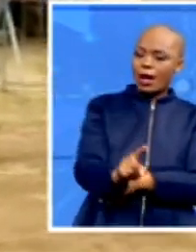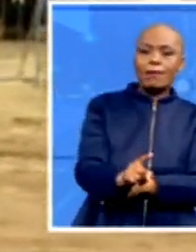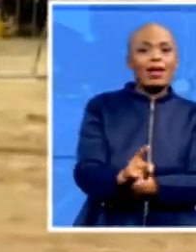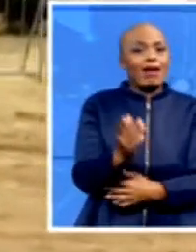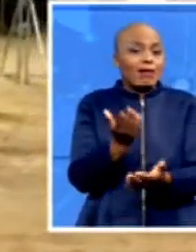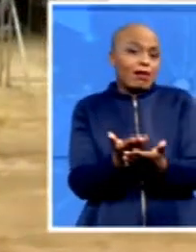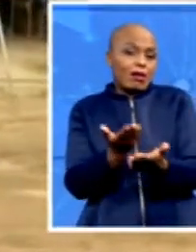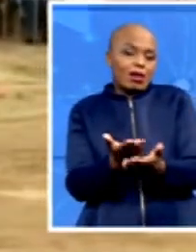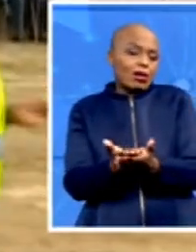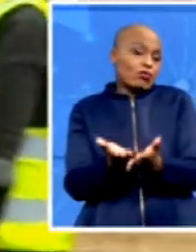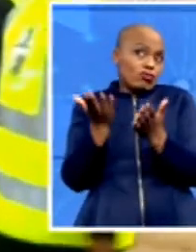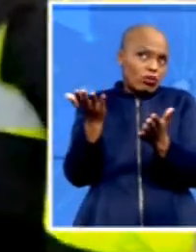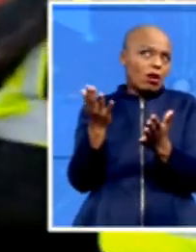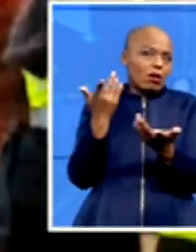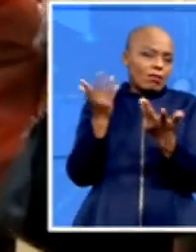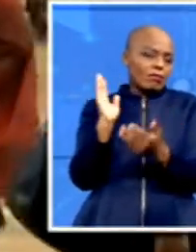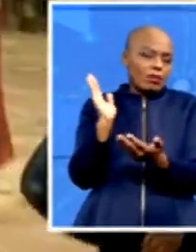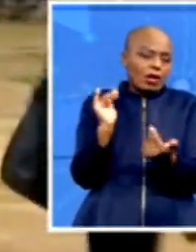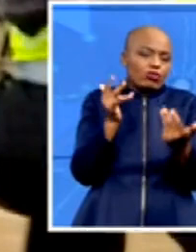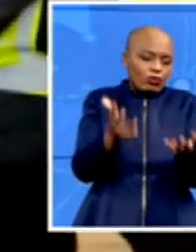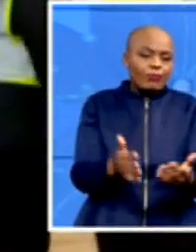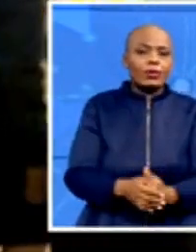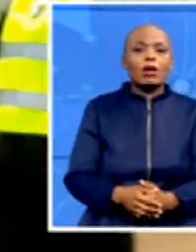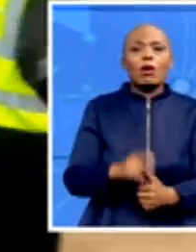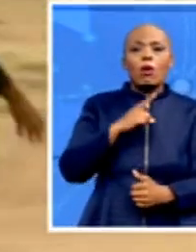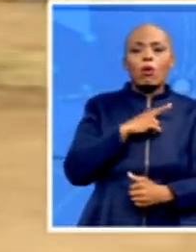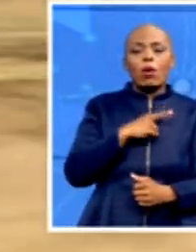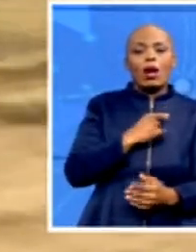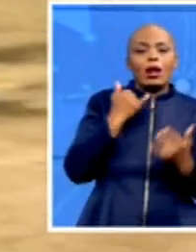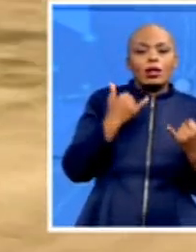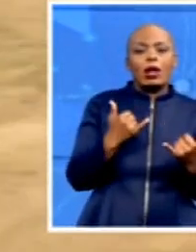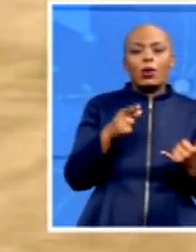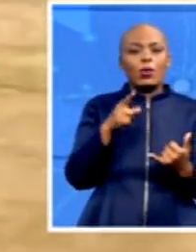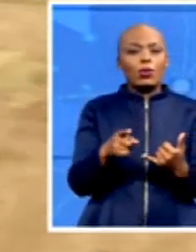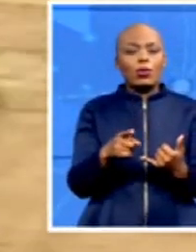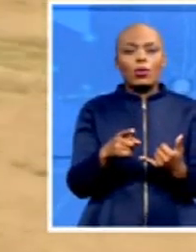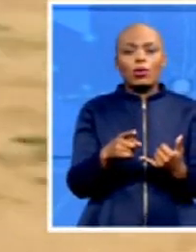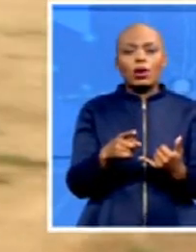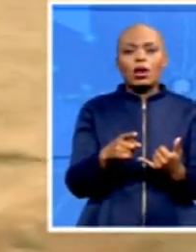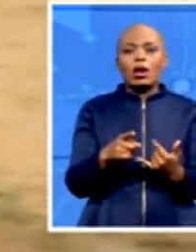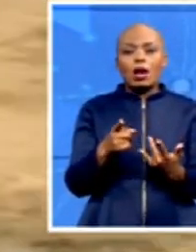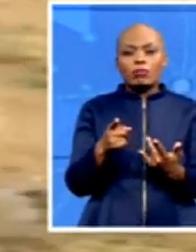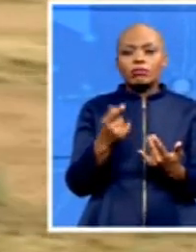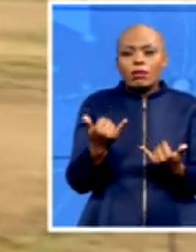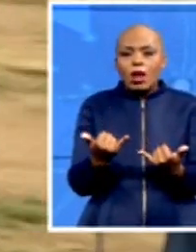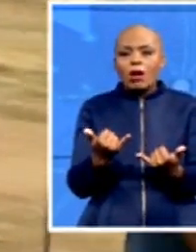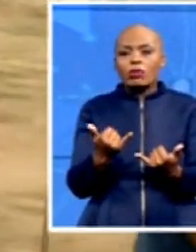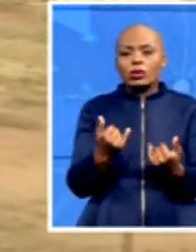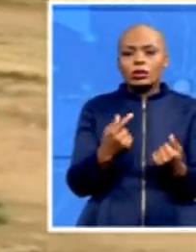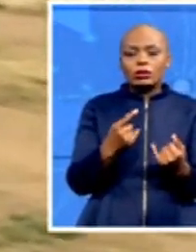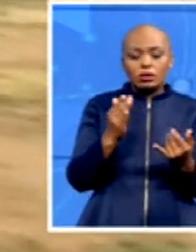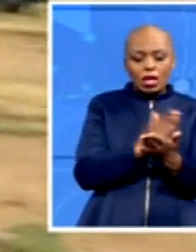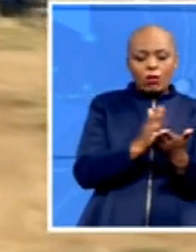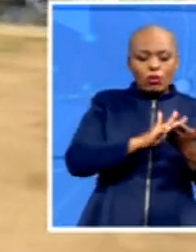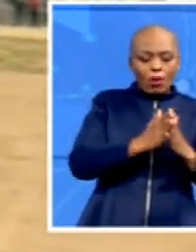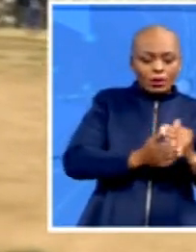or not, they are not wavering in their support for King MisuZulu. I don't know if Nquthu can show